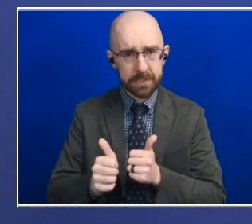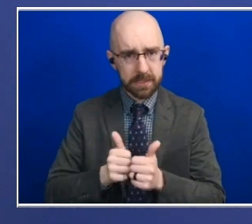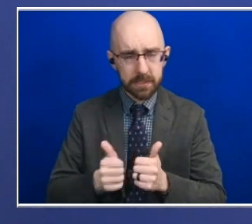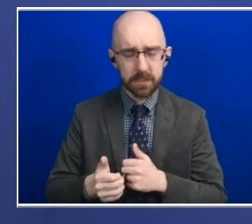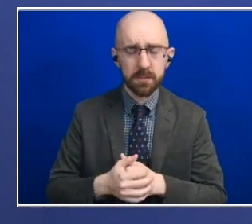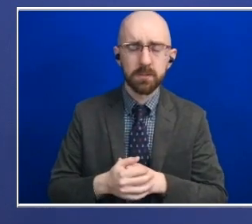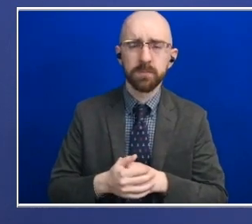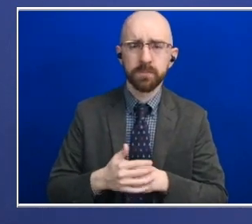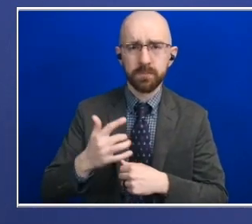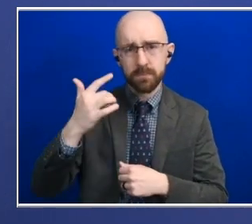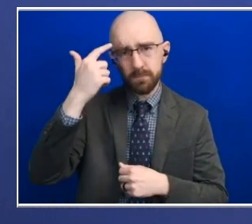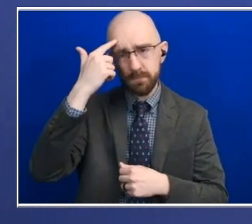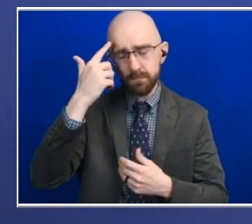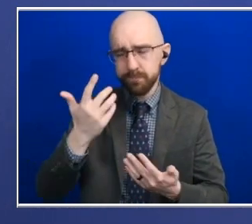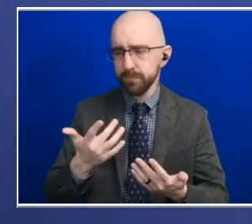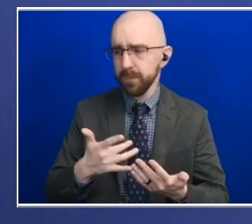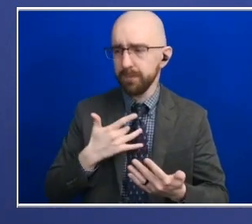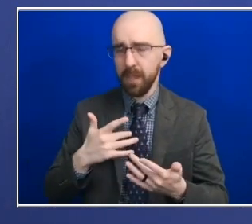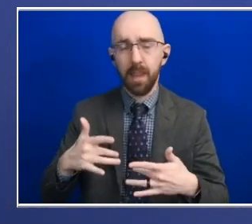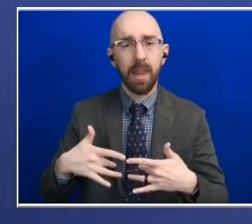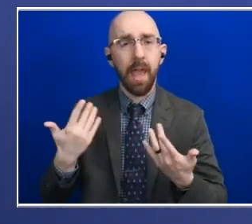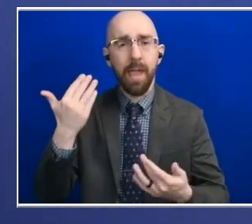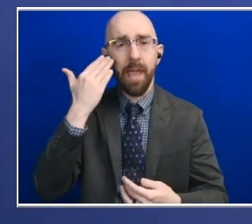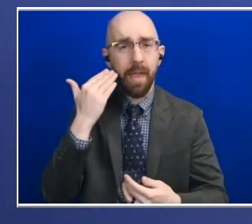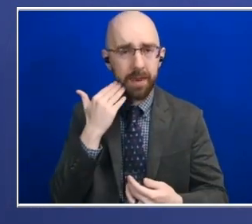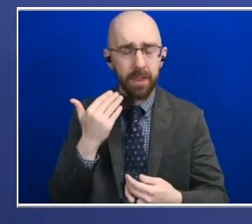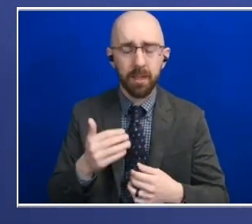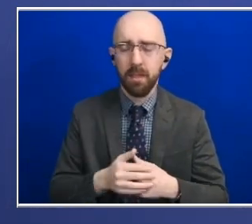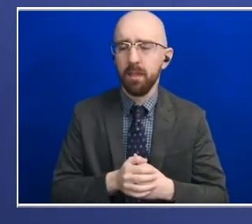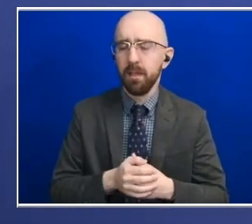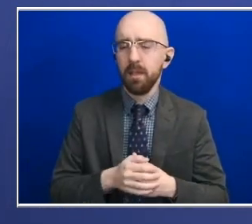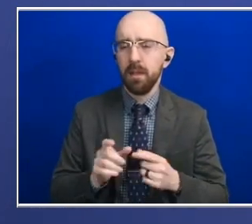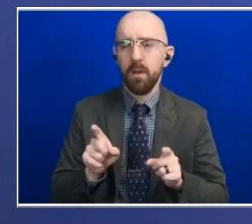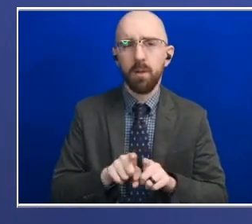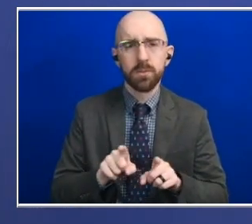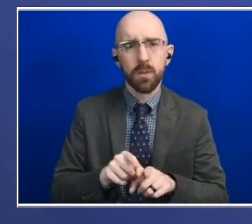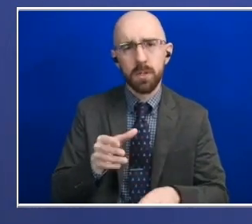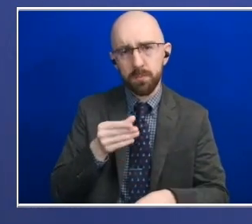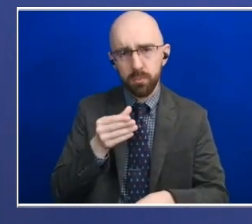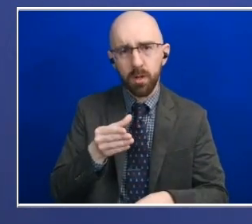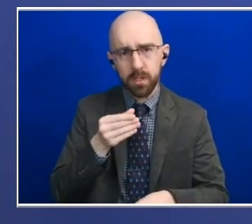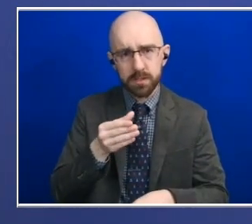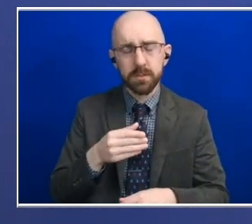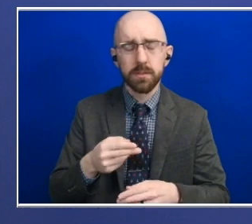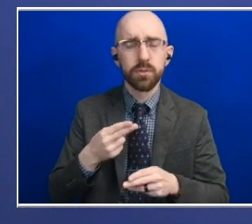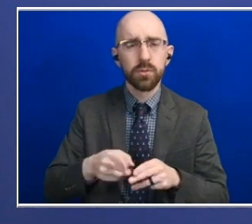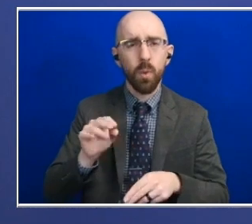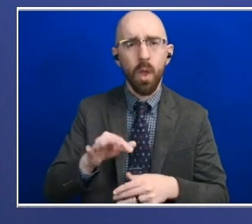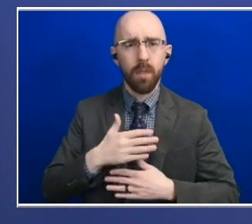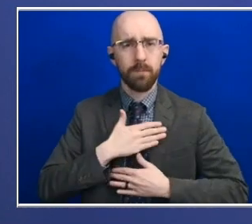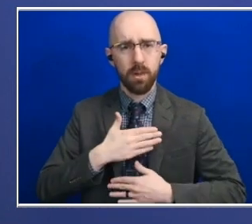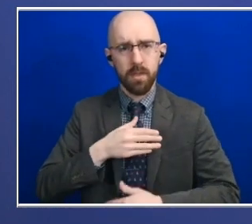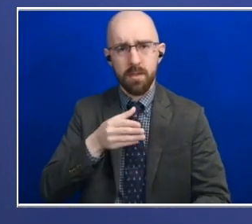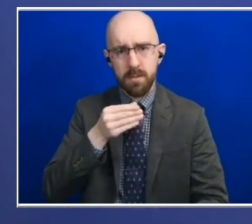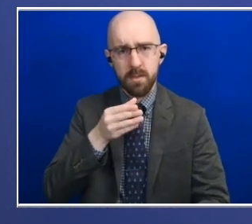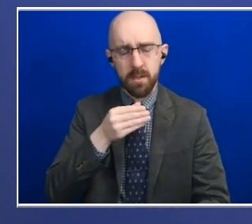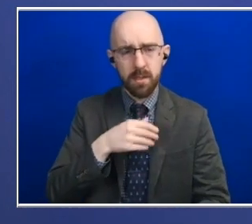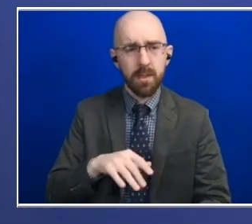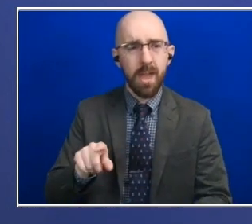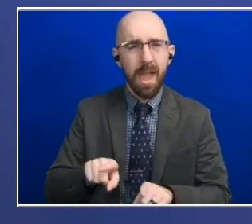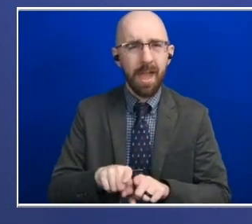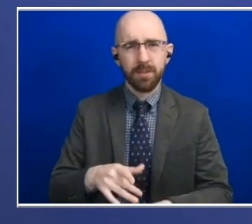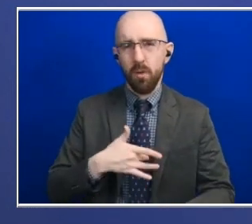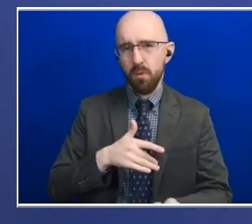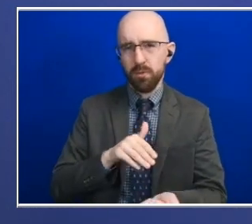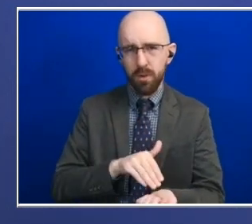lightheadedness, things that are also shortness of breath, things that we deal with all the time as pulmonologists, shortness of